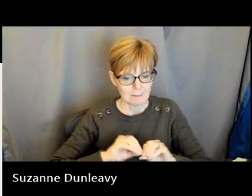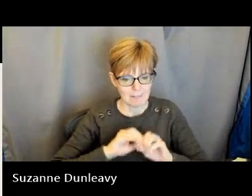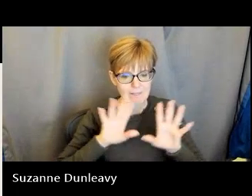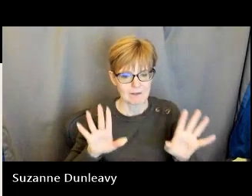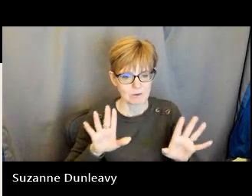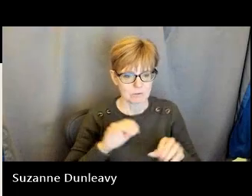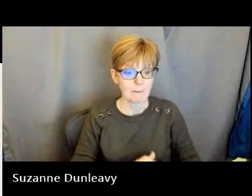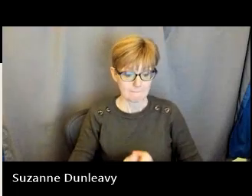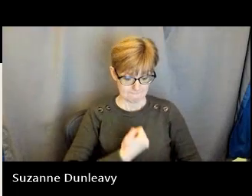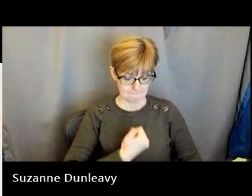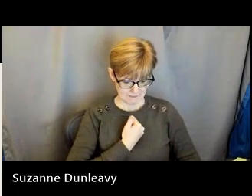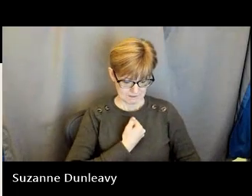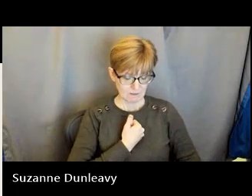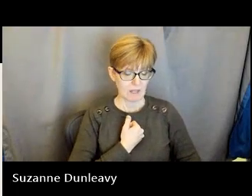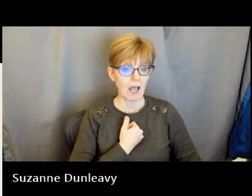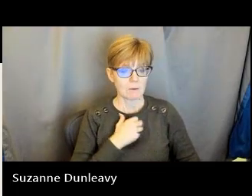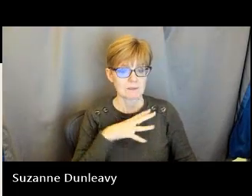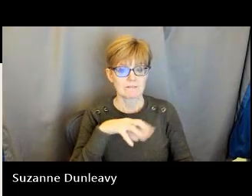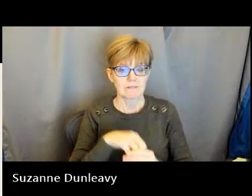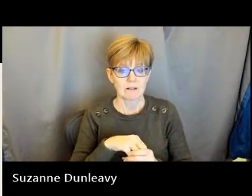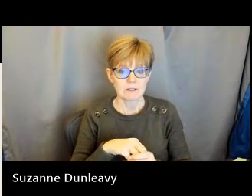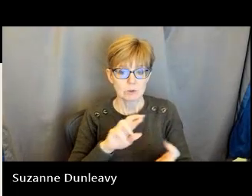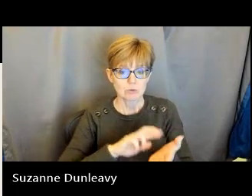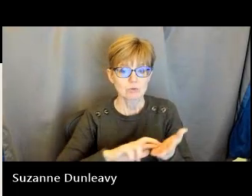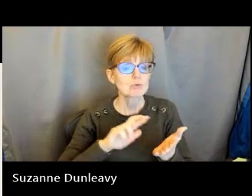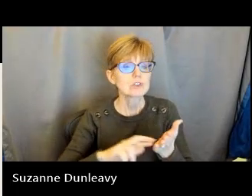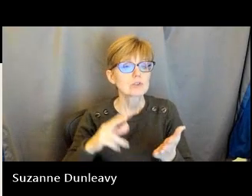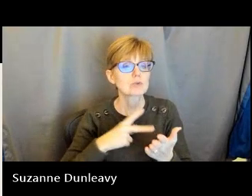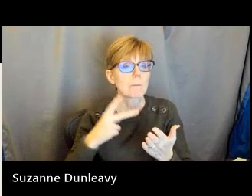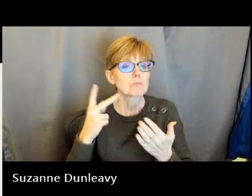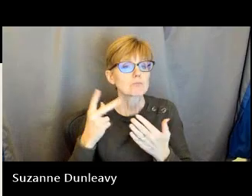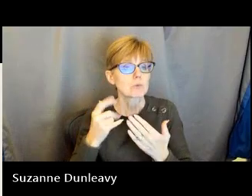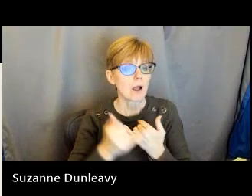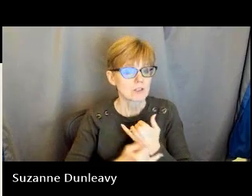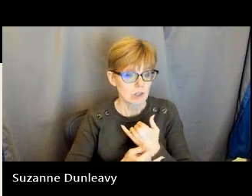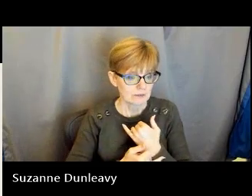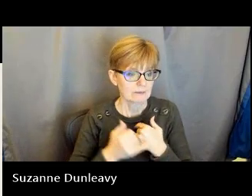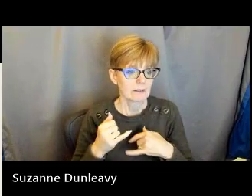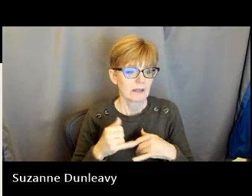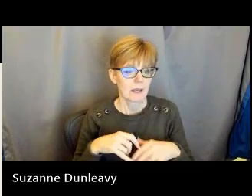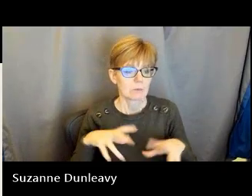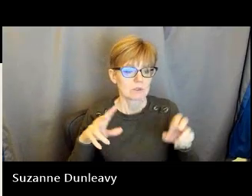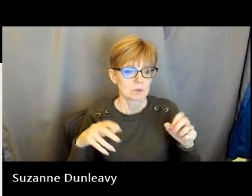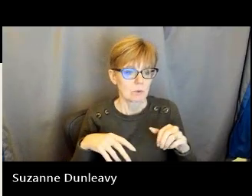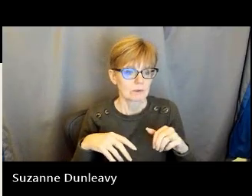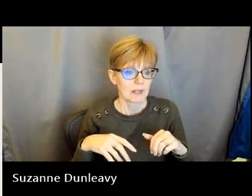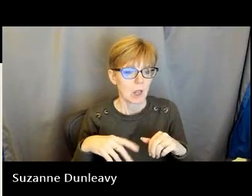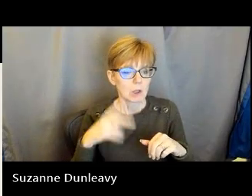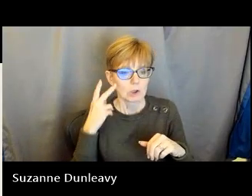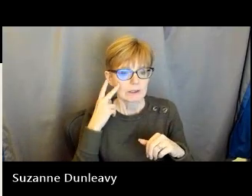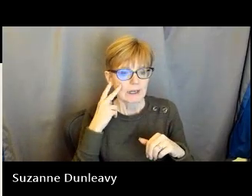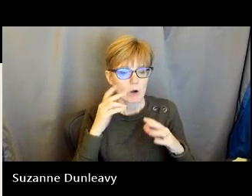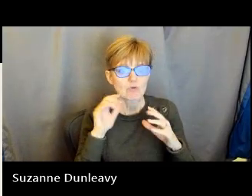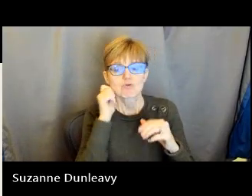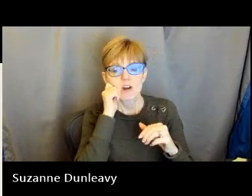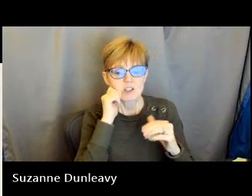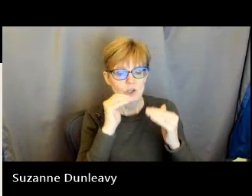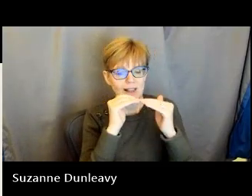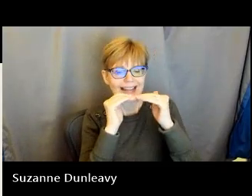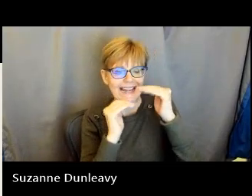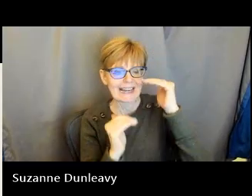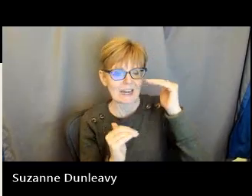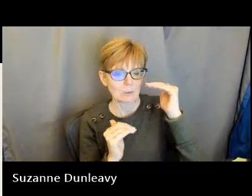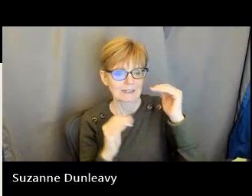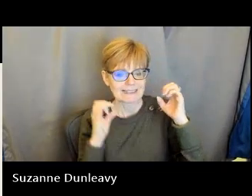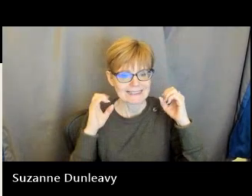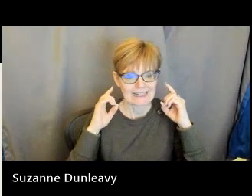large research project that was called Dismantling Drivers of Racial Inequities in Education. It was funded by the Department of Education